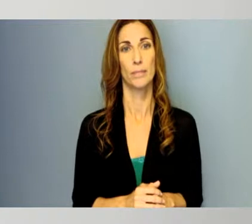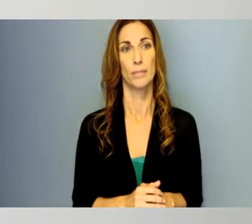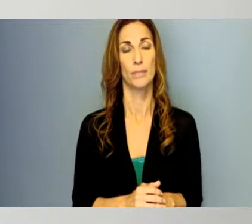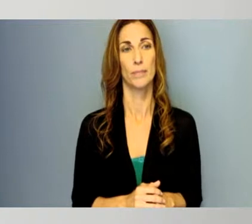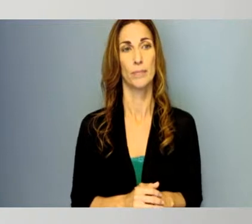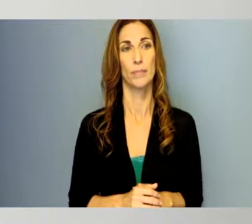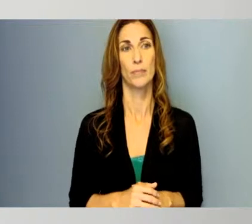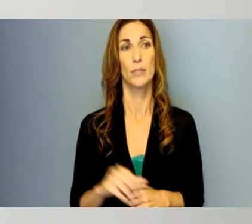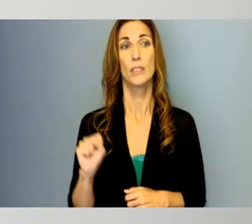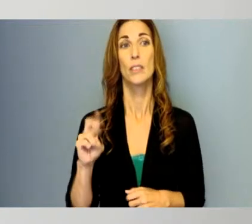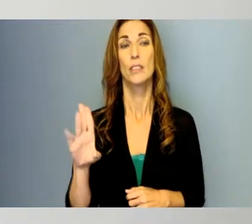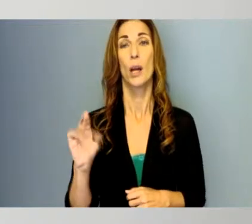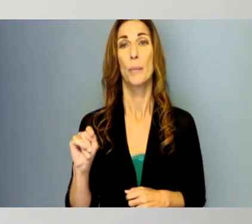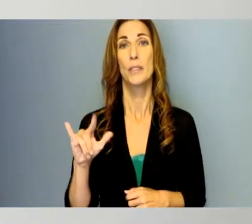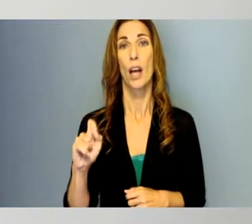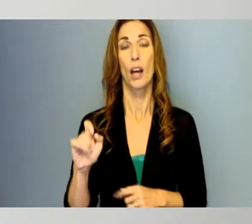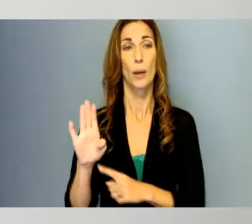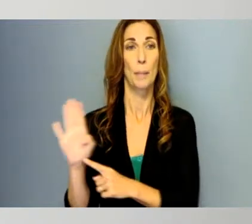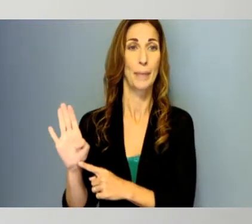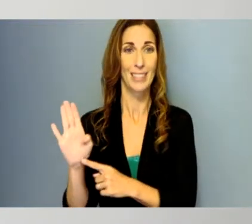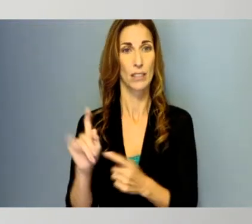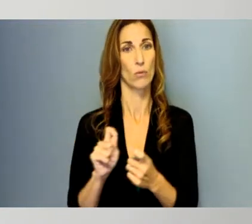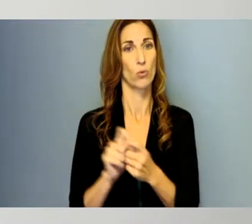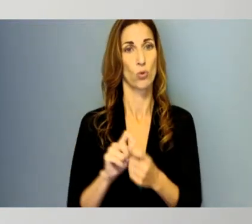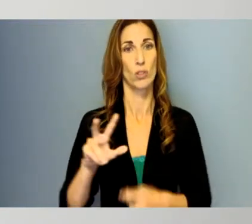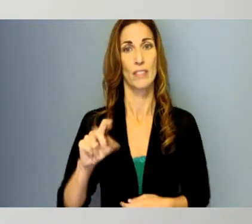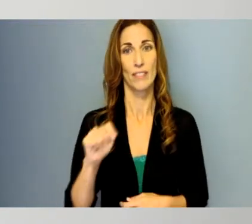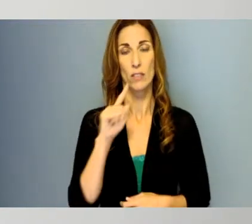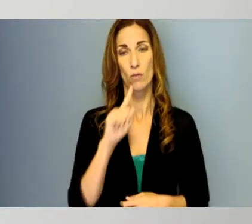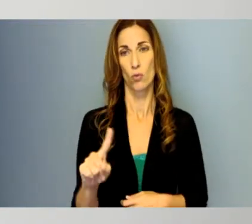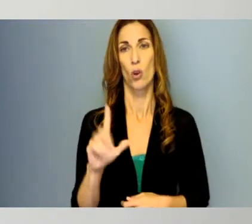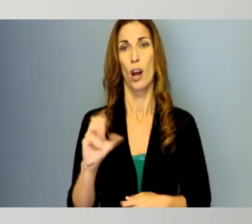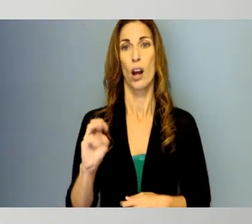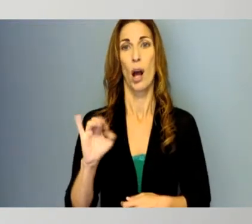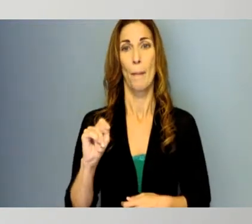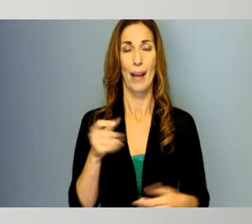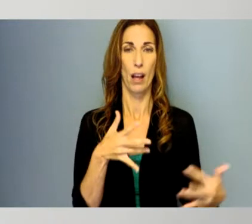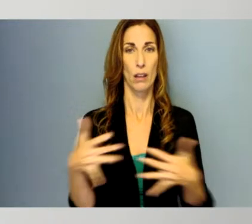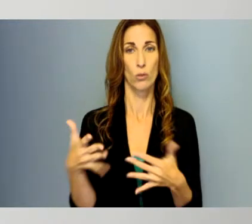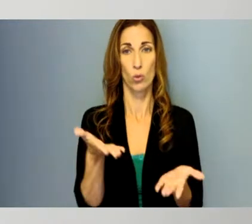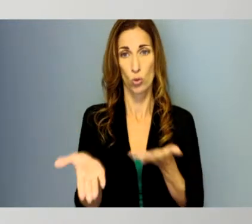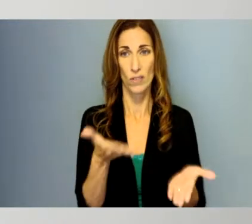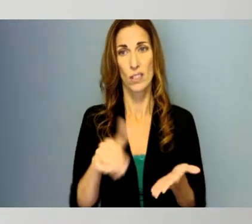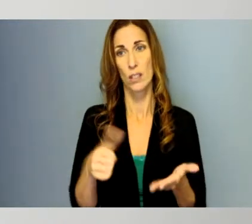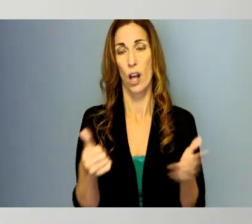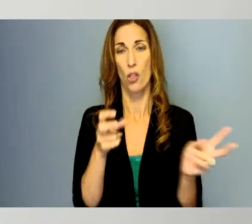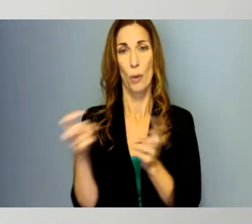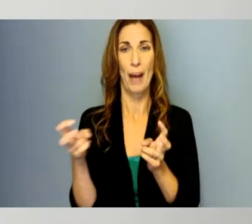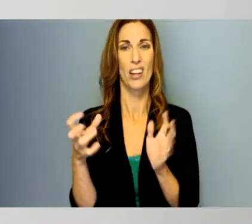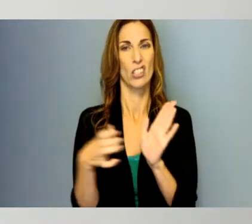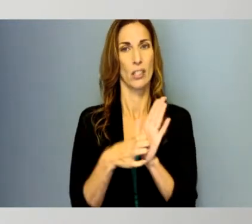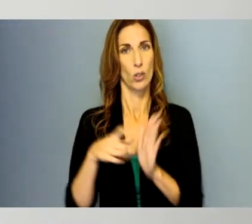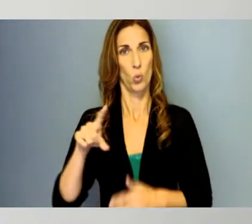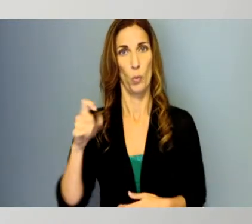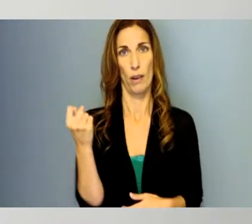Subtitle B, certain veterans of combat service and other matters. Section